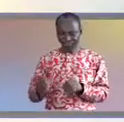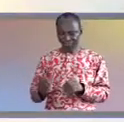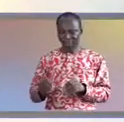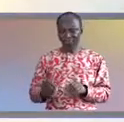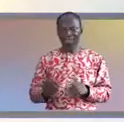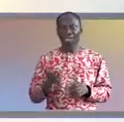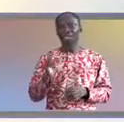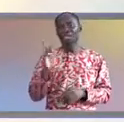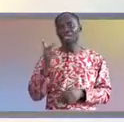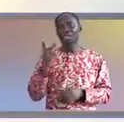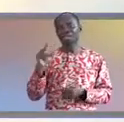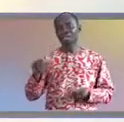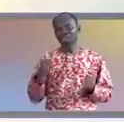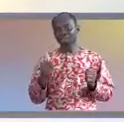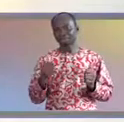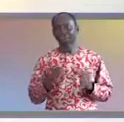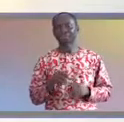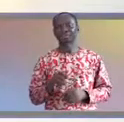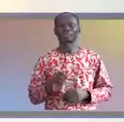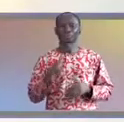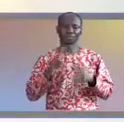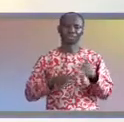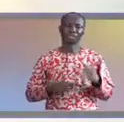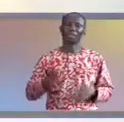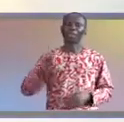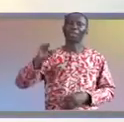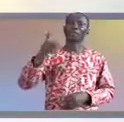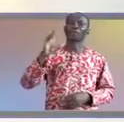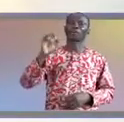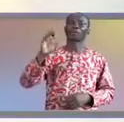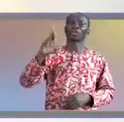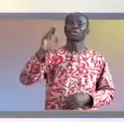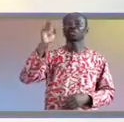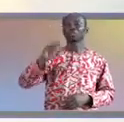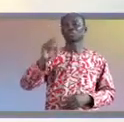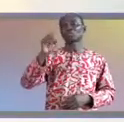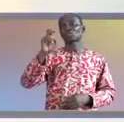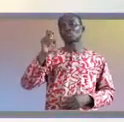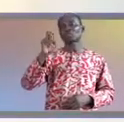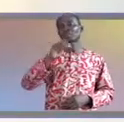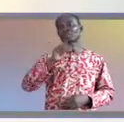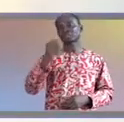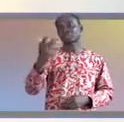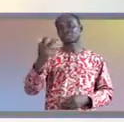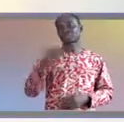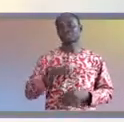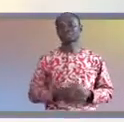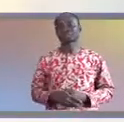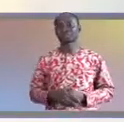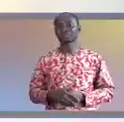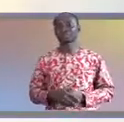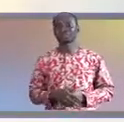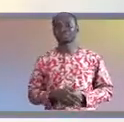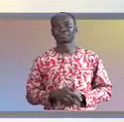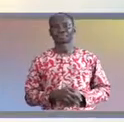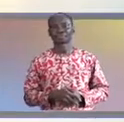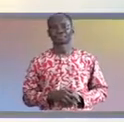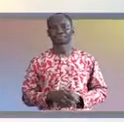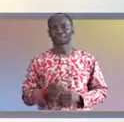text, 1 Corinthians chapter 12 verse 13. Eti dumie no nche mu dumie nsa.